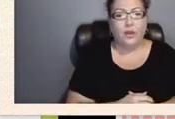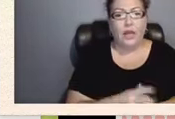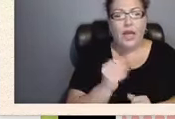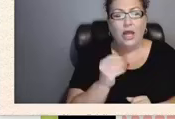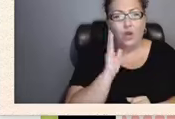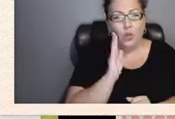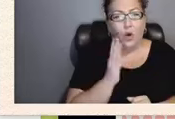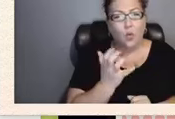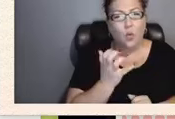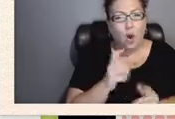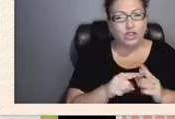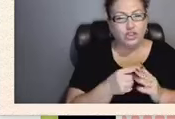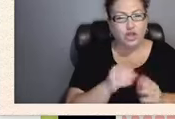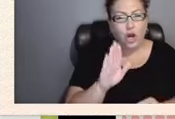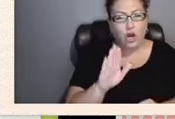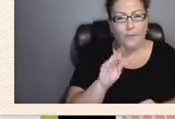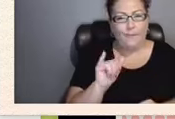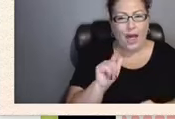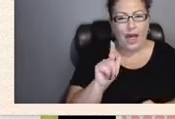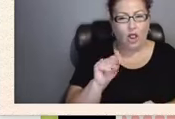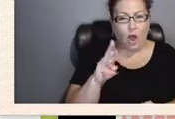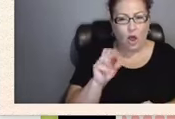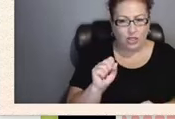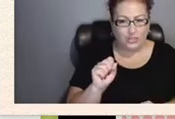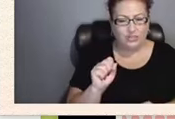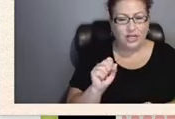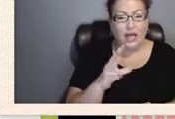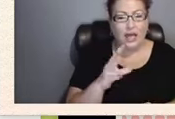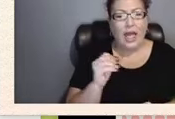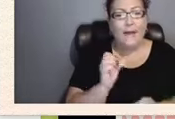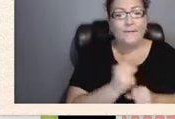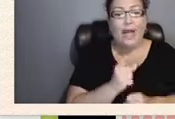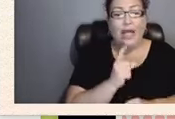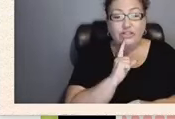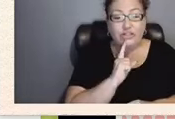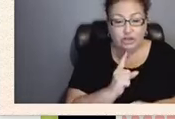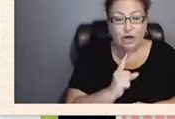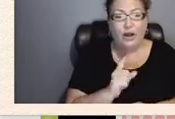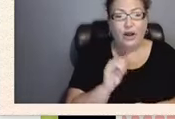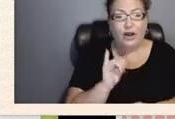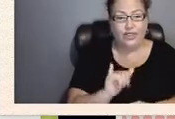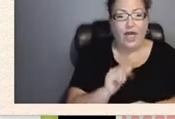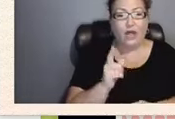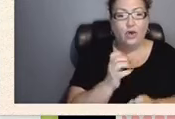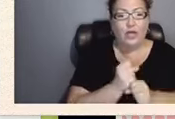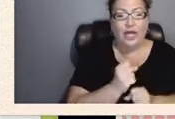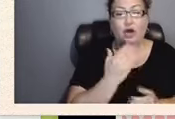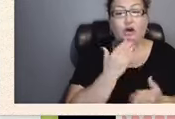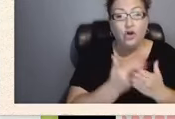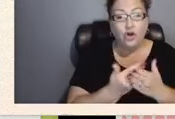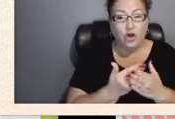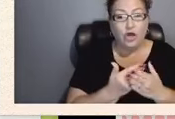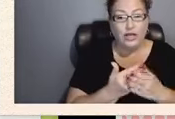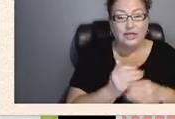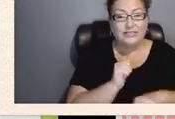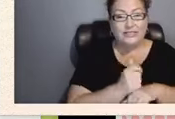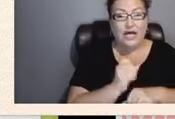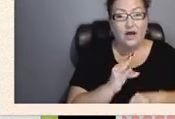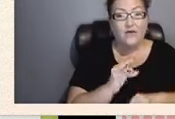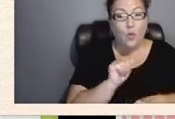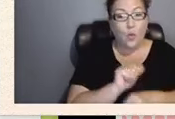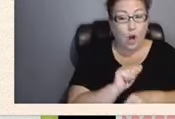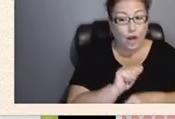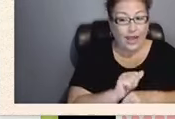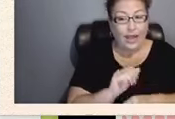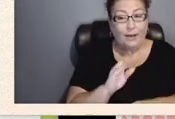your bylaws and make sure that you get a good set of working bylaws.